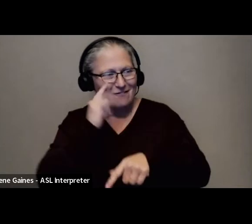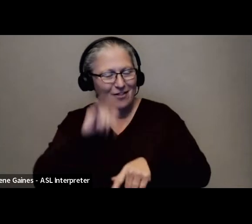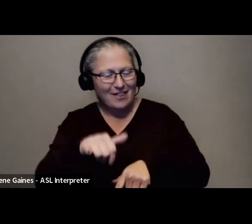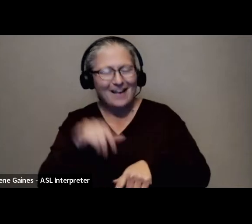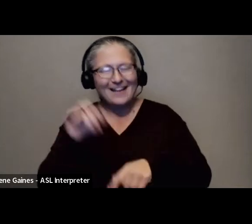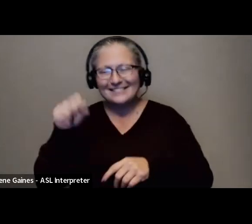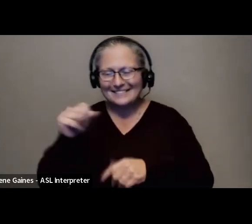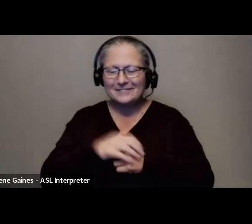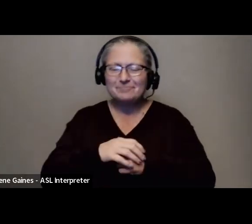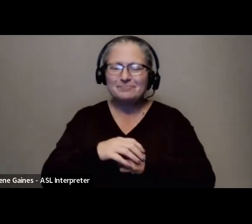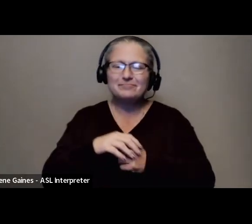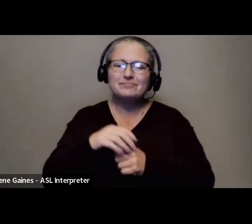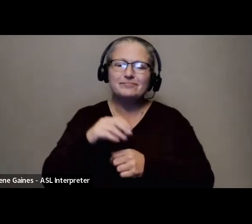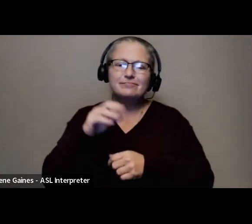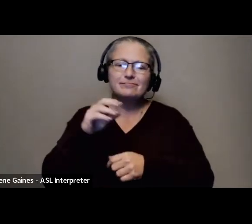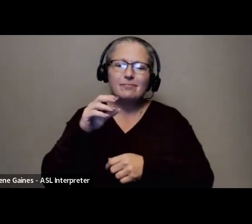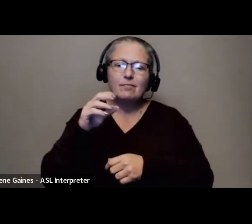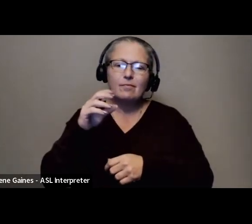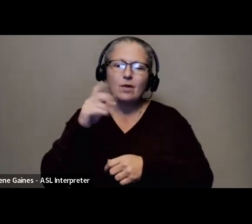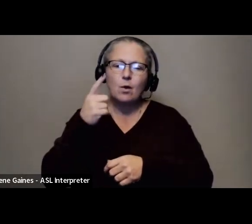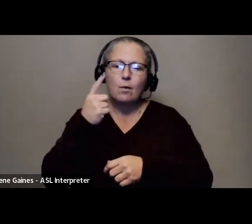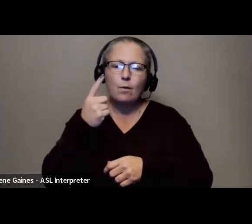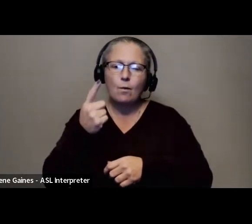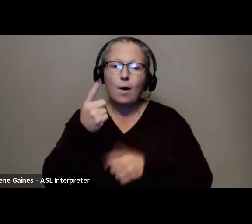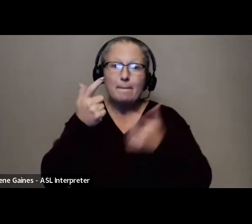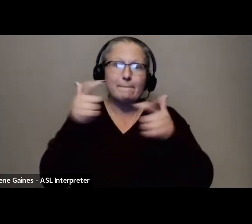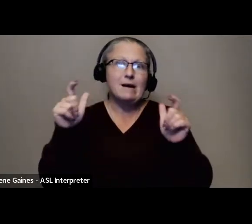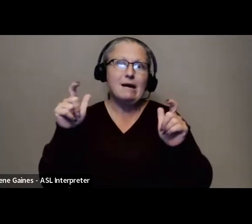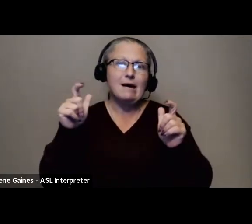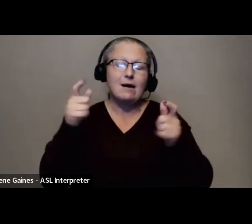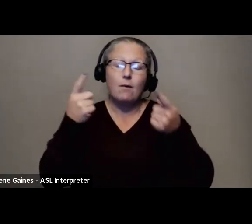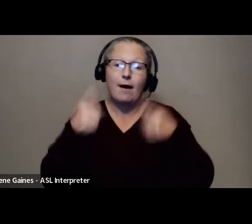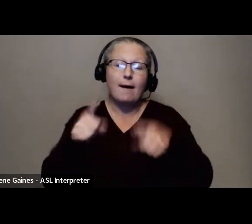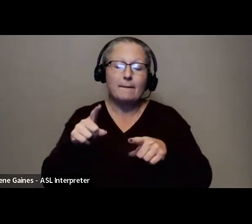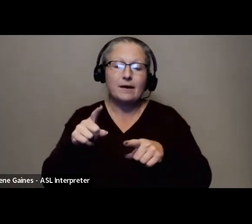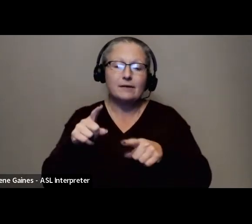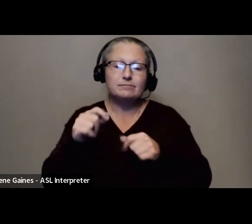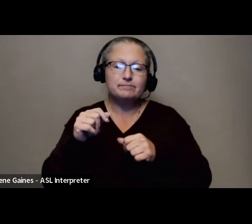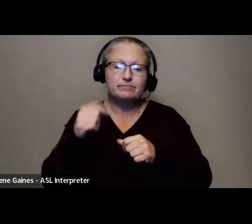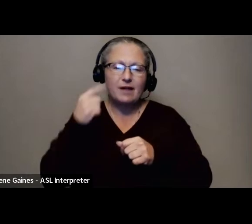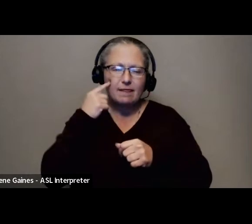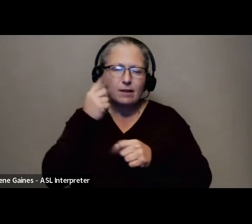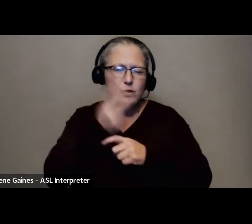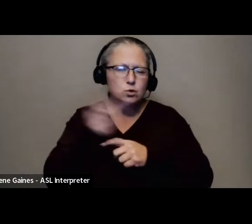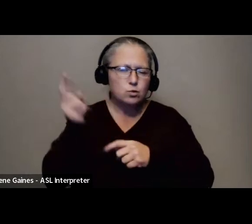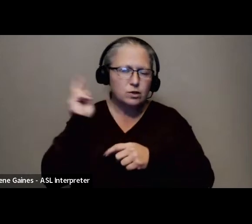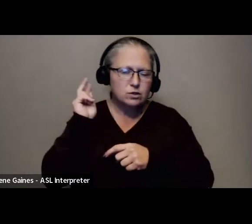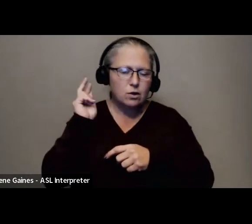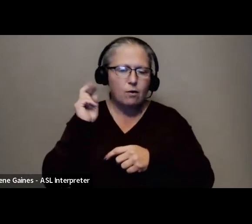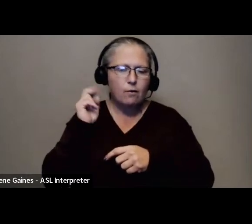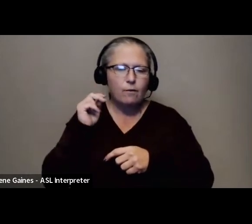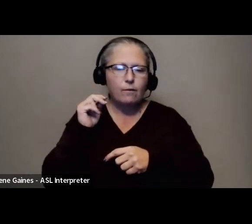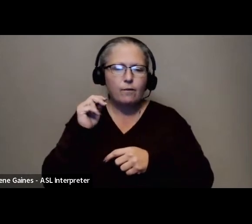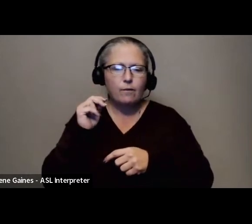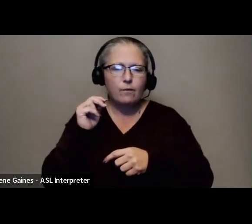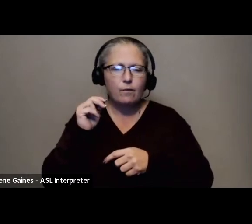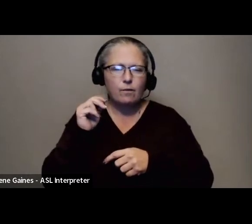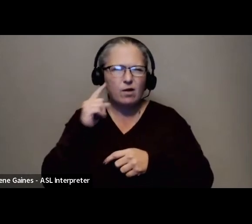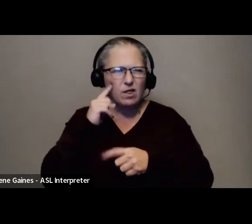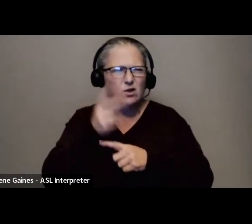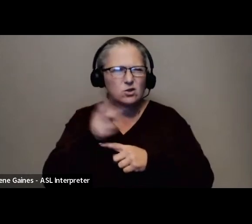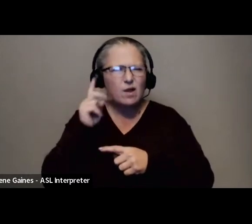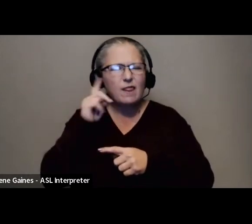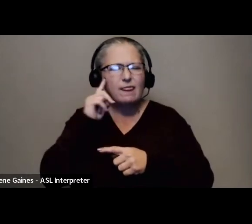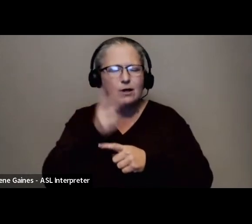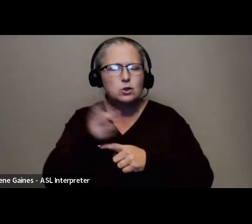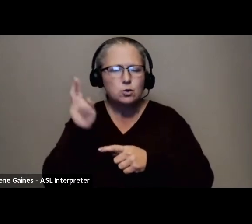Yeah. So one really big thing that has occurred, I think it was 2 weeks ago. Was it 2 weeks ago? I think